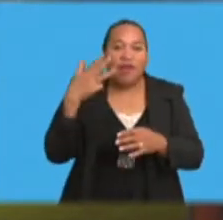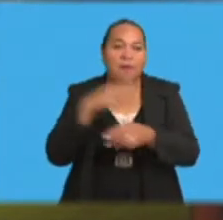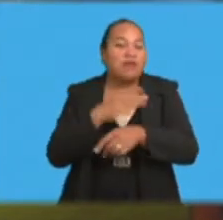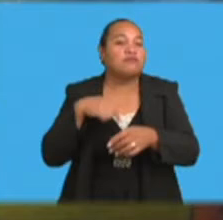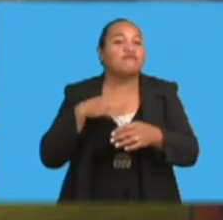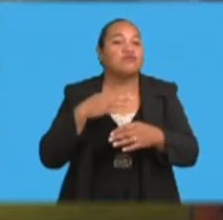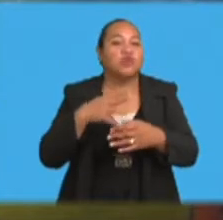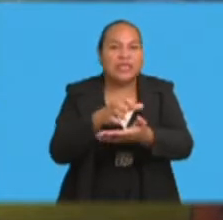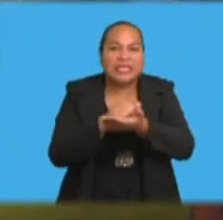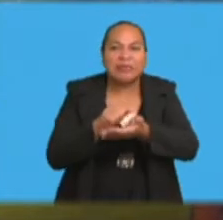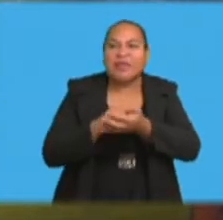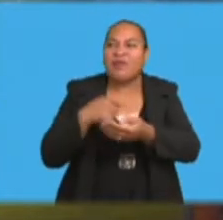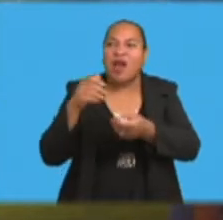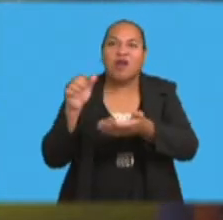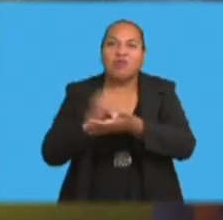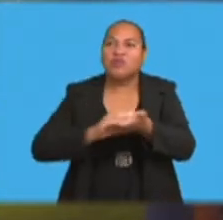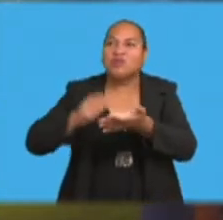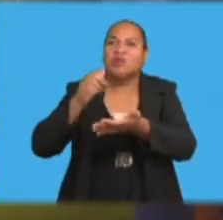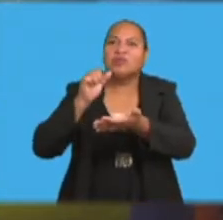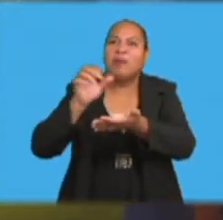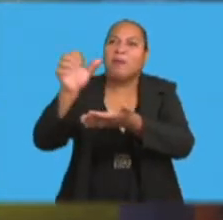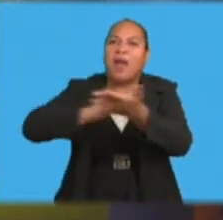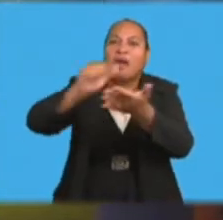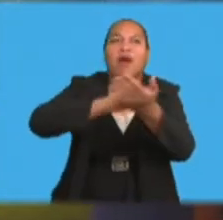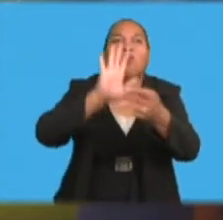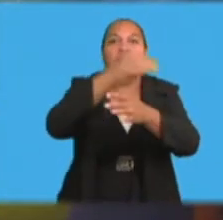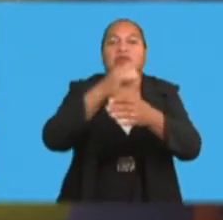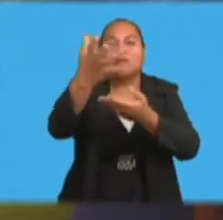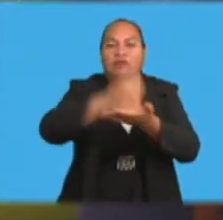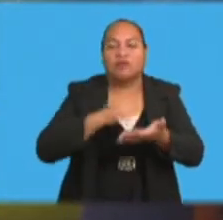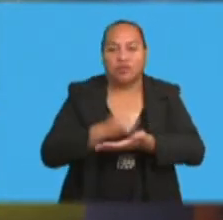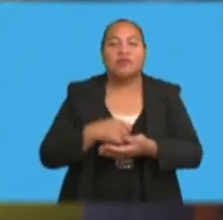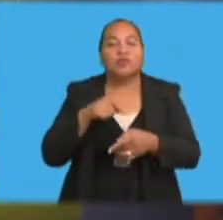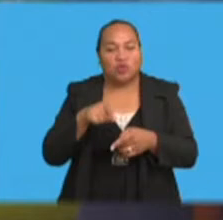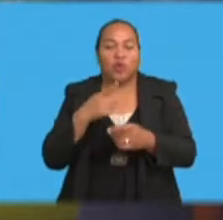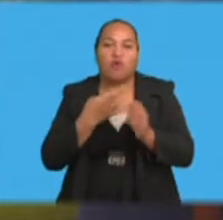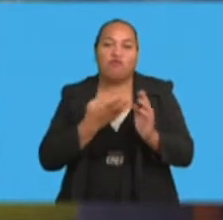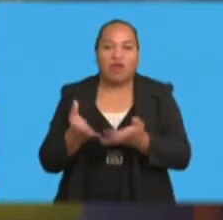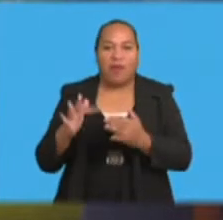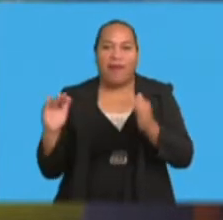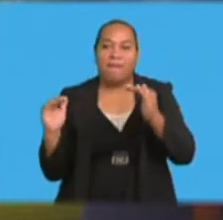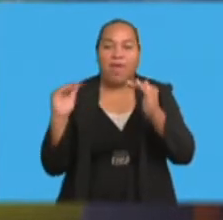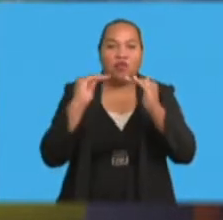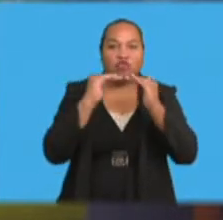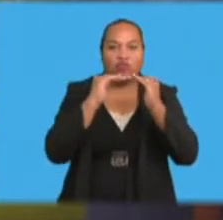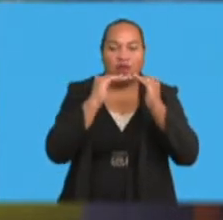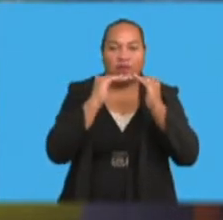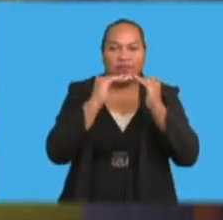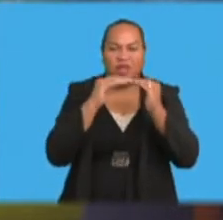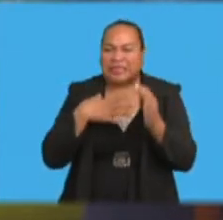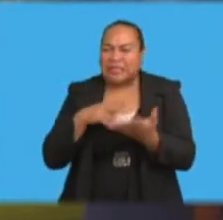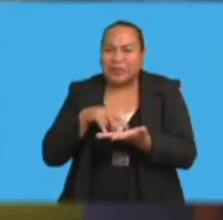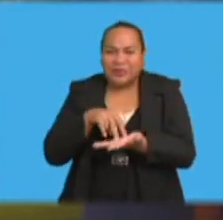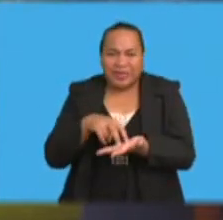and non-factor services. This is well above the International Monetary Fund's recommended benchmark. Given the vulnerability of